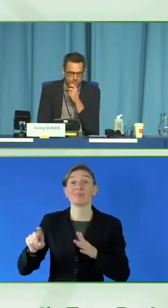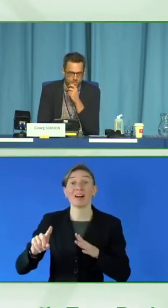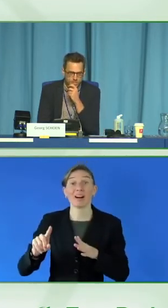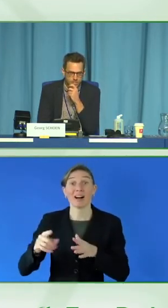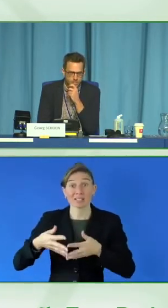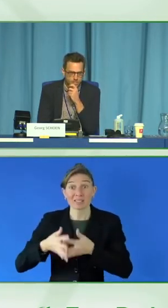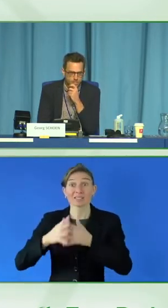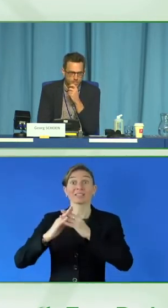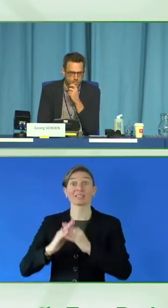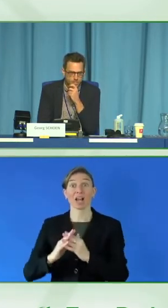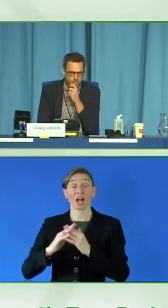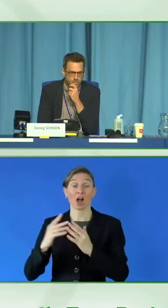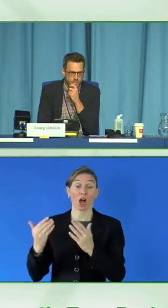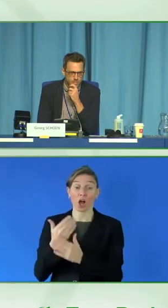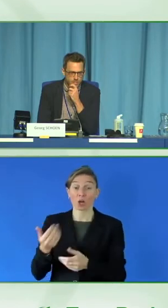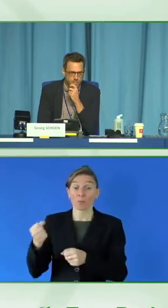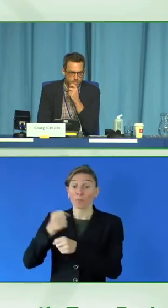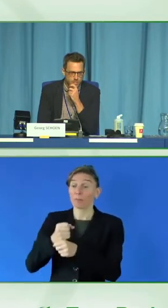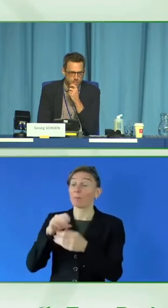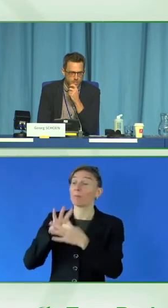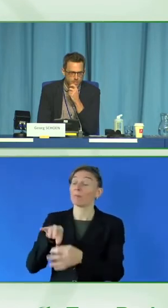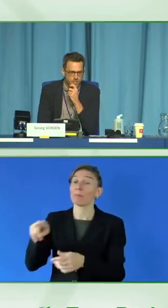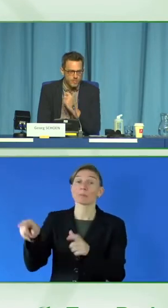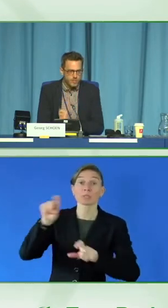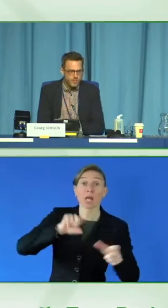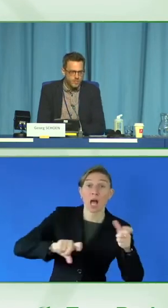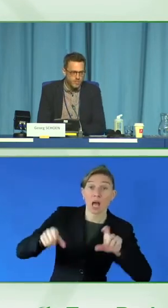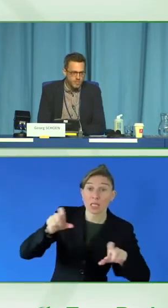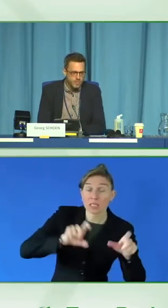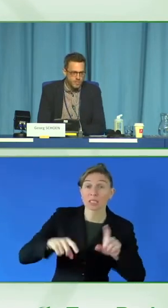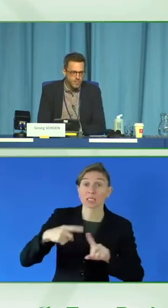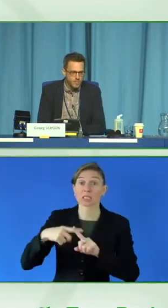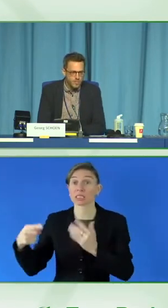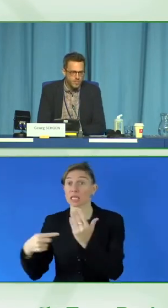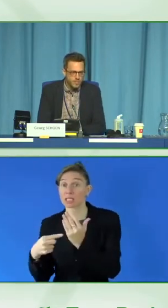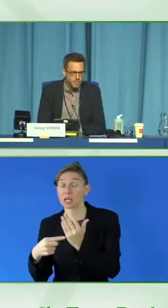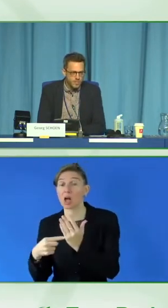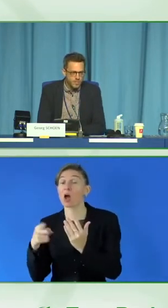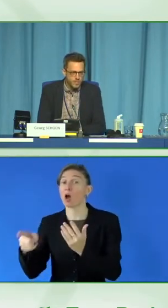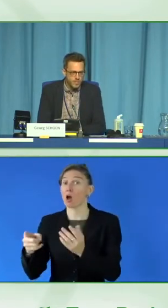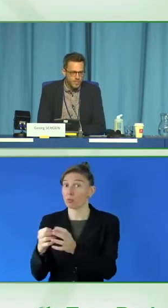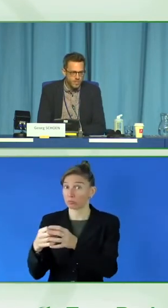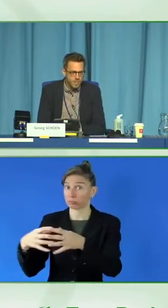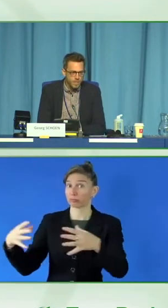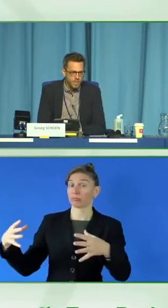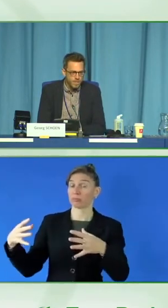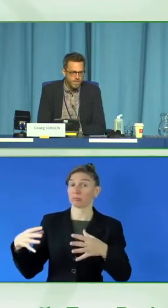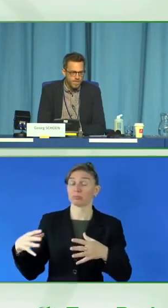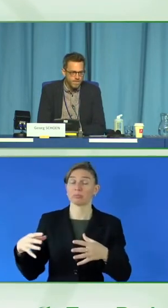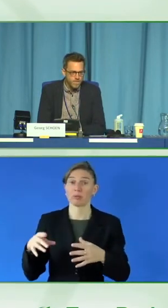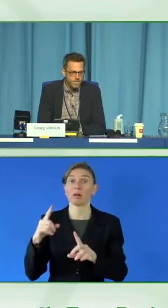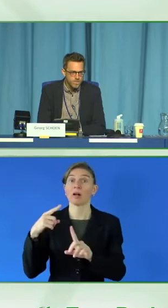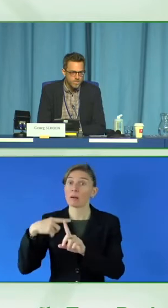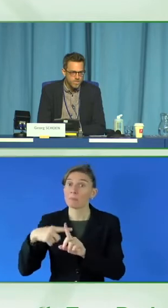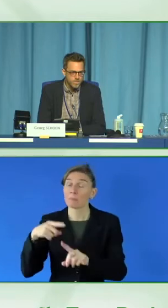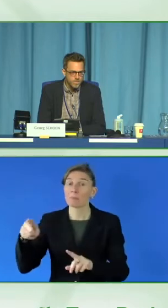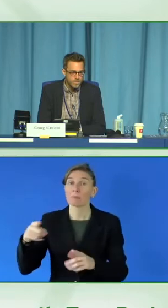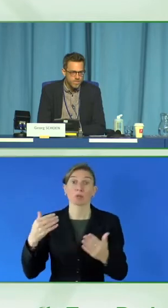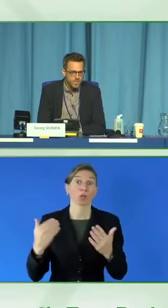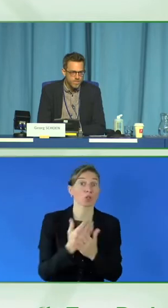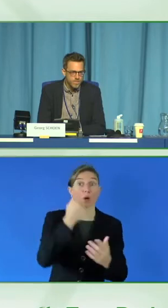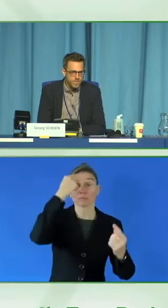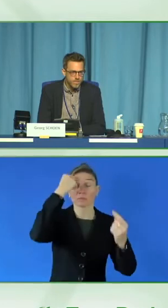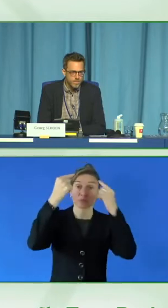and technology, there's several innovations which make both accessible products